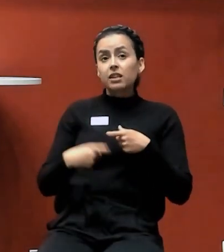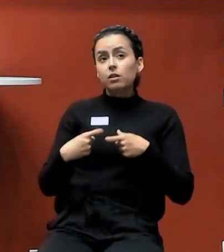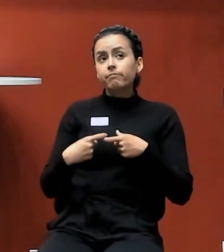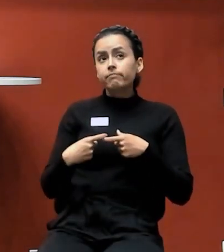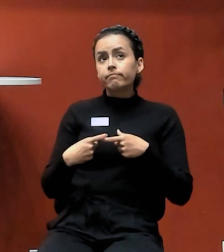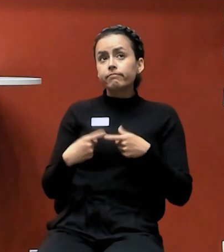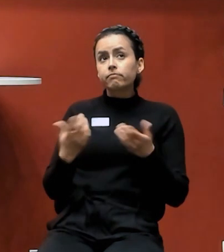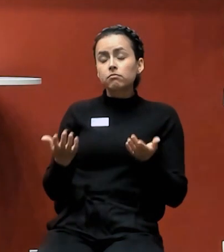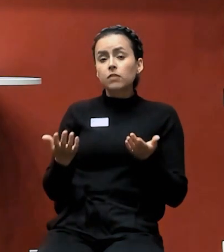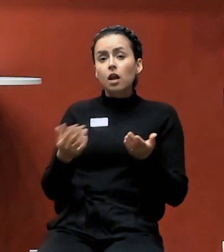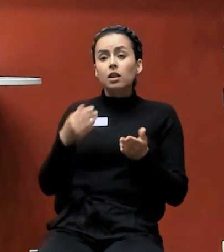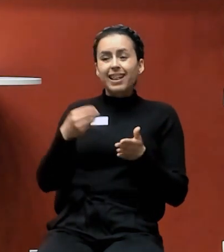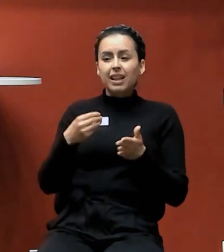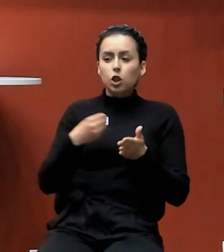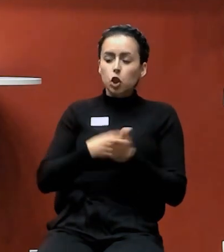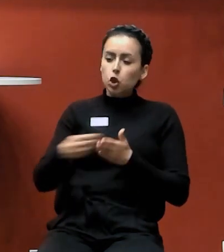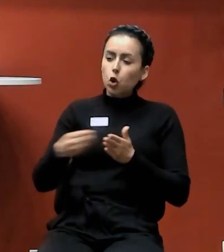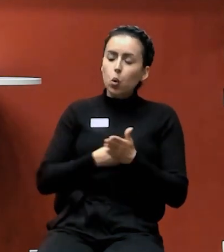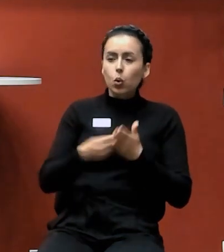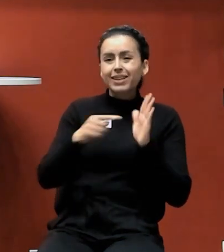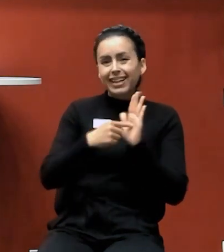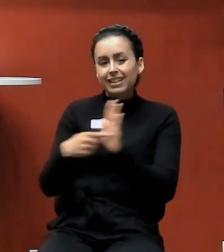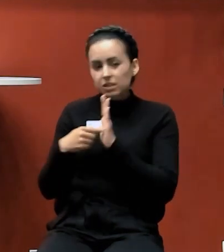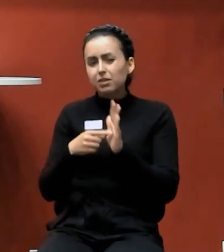is tokenism always negative? Like,